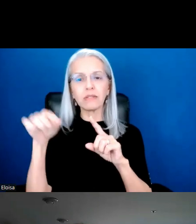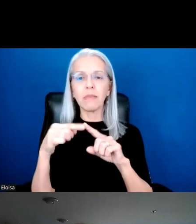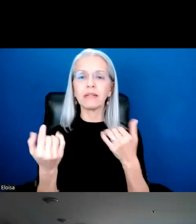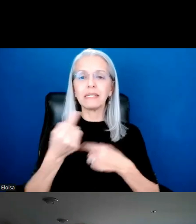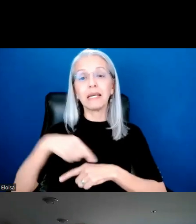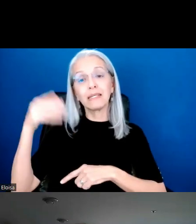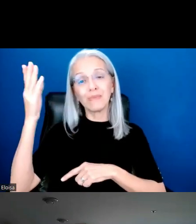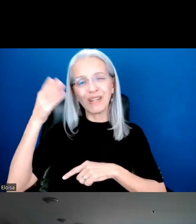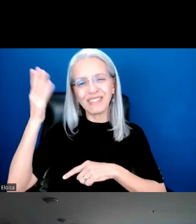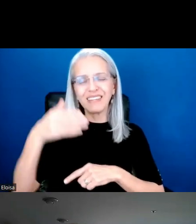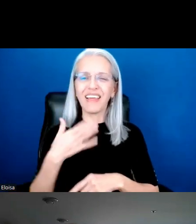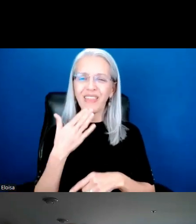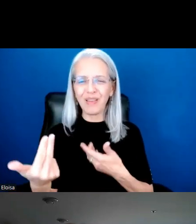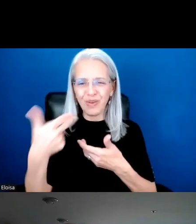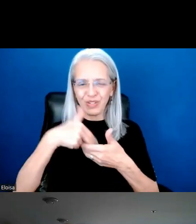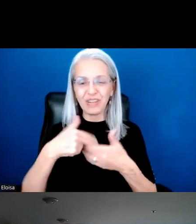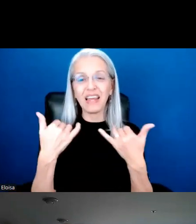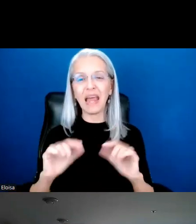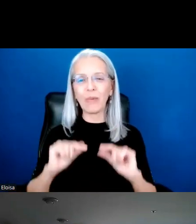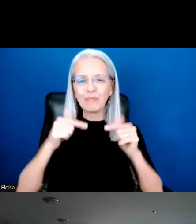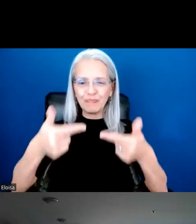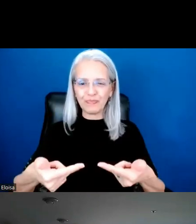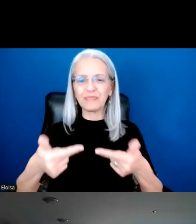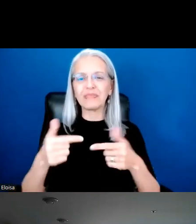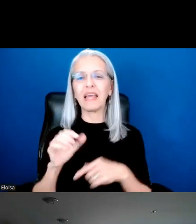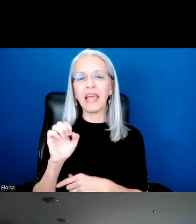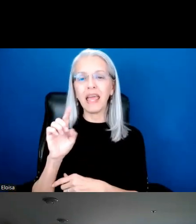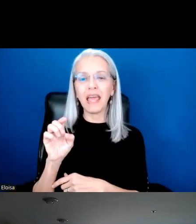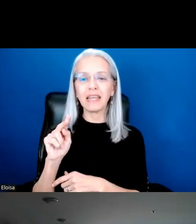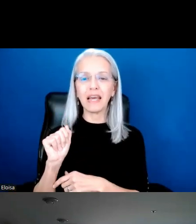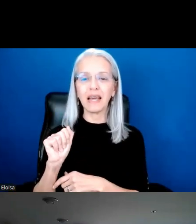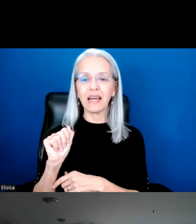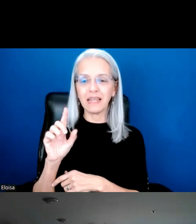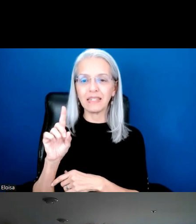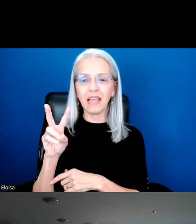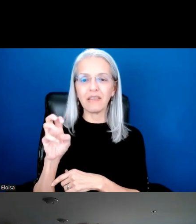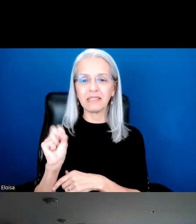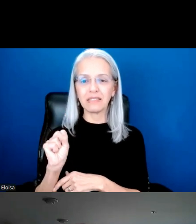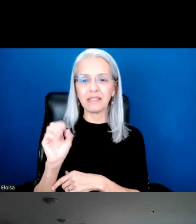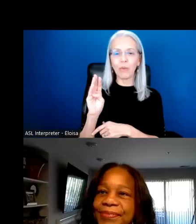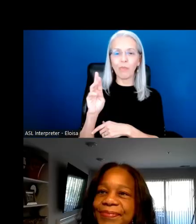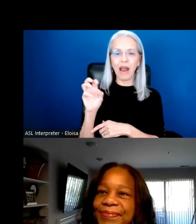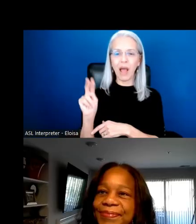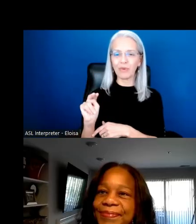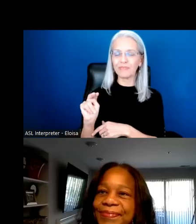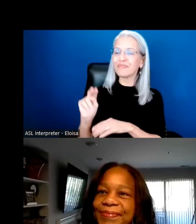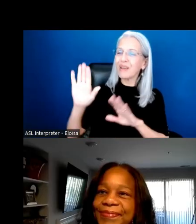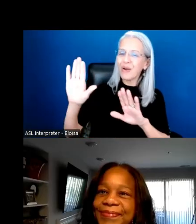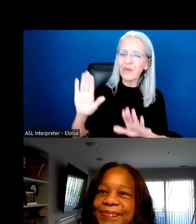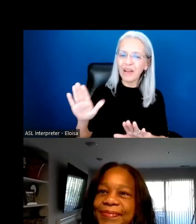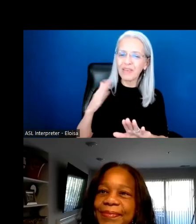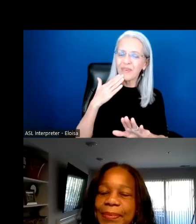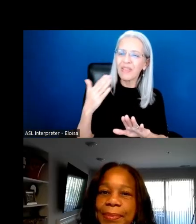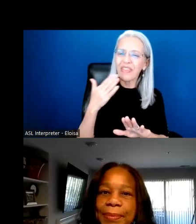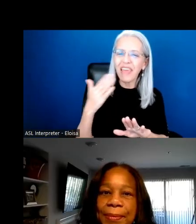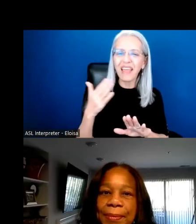Thank you again for joining us, and I will now turn this over to Edna Davis-Brown. Wonderful. Thank you. Thank you so much